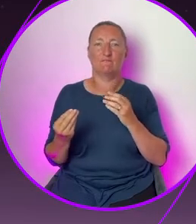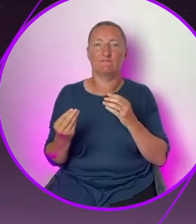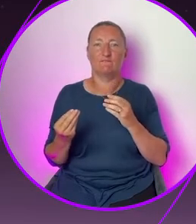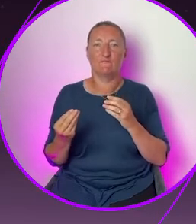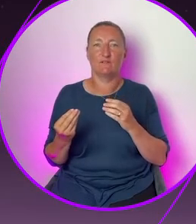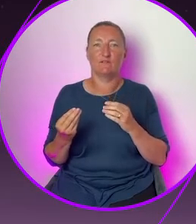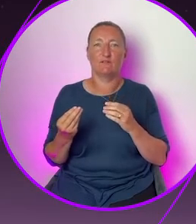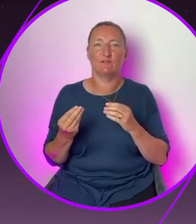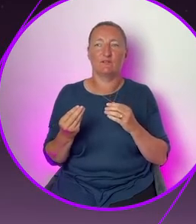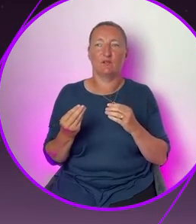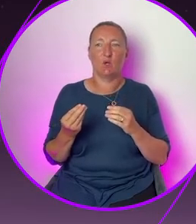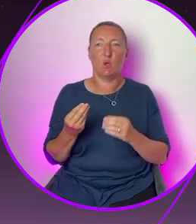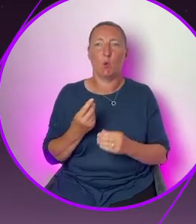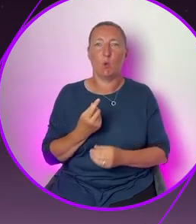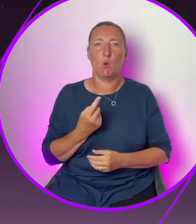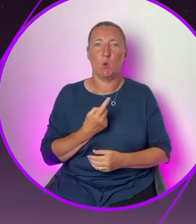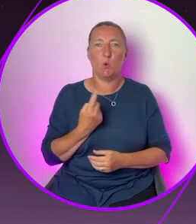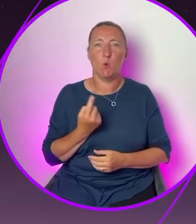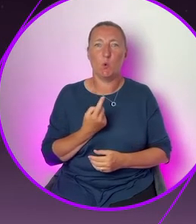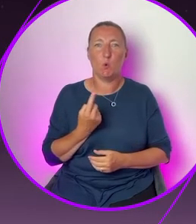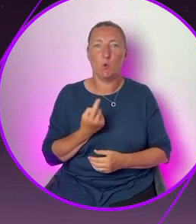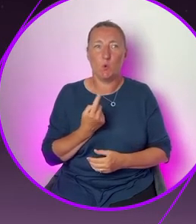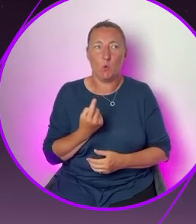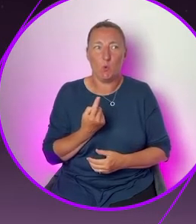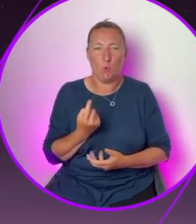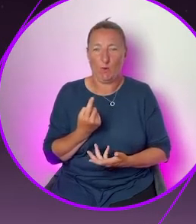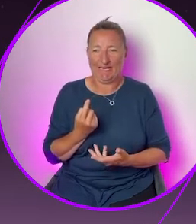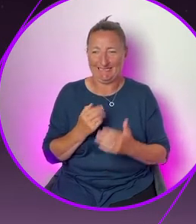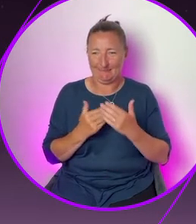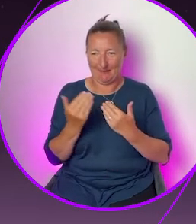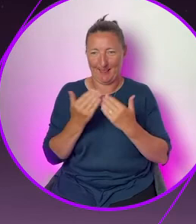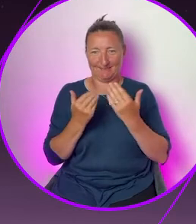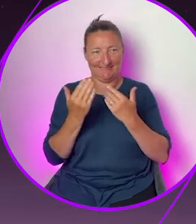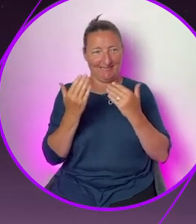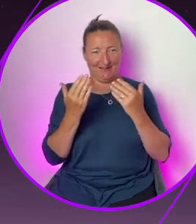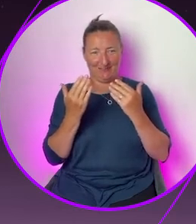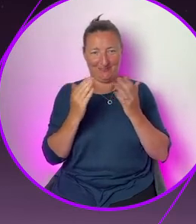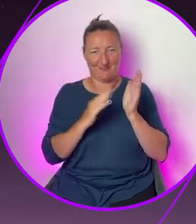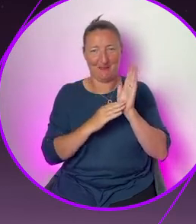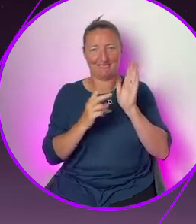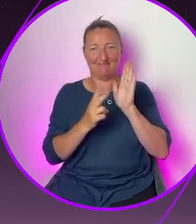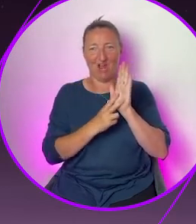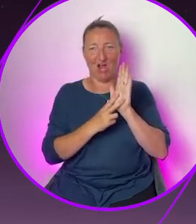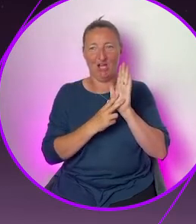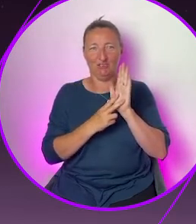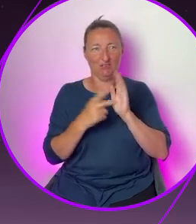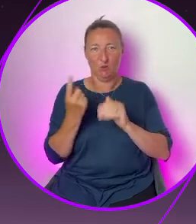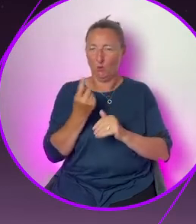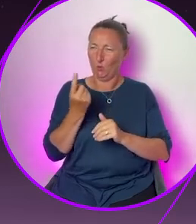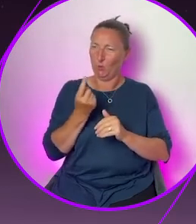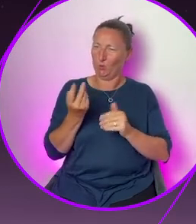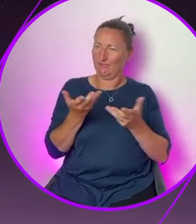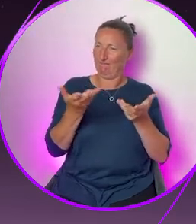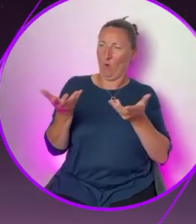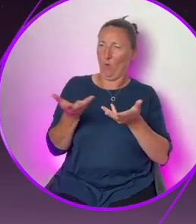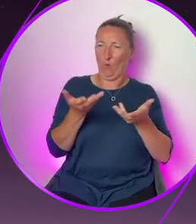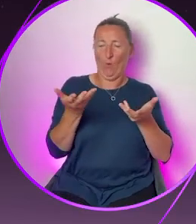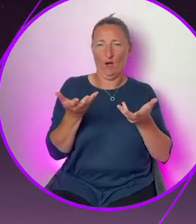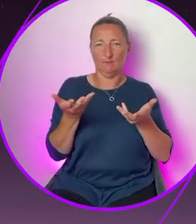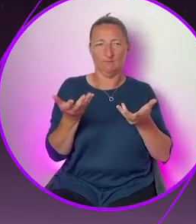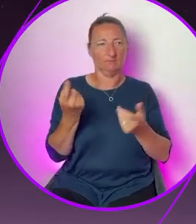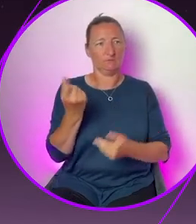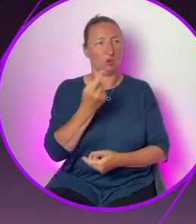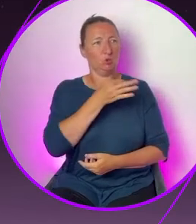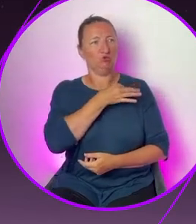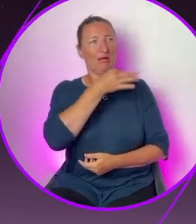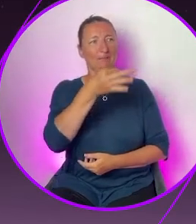of who is building this metaverse, who is it for, who's going to be represented